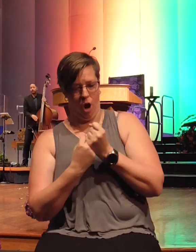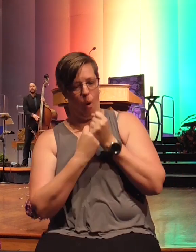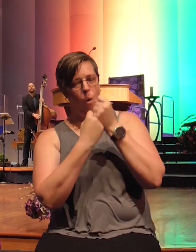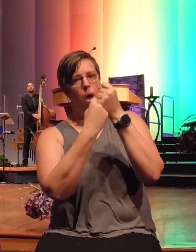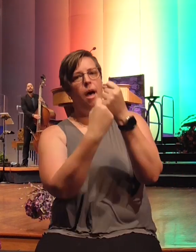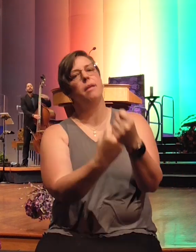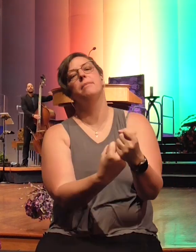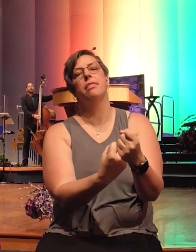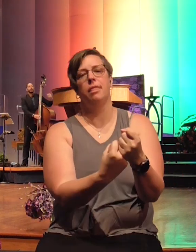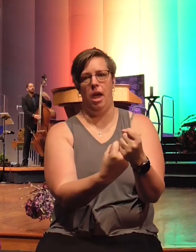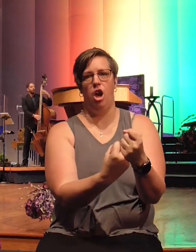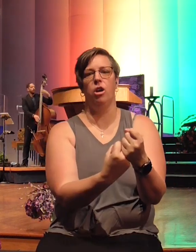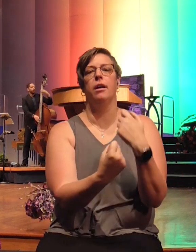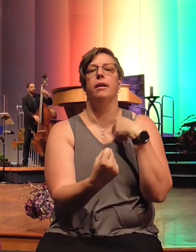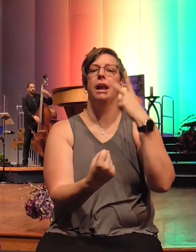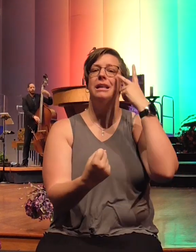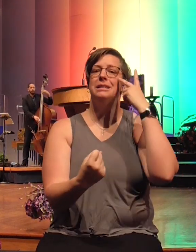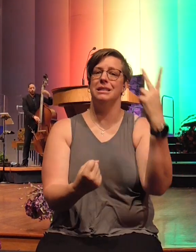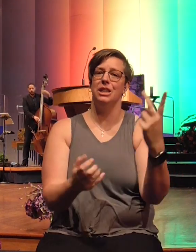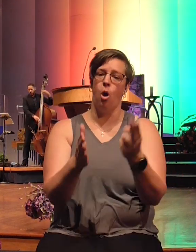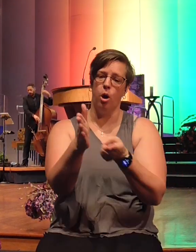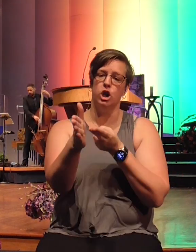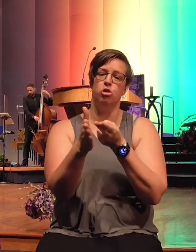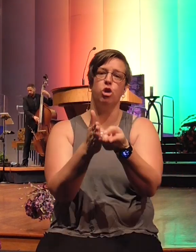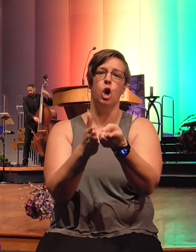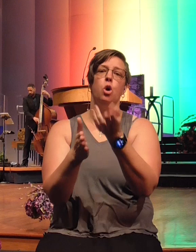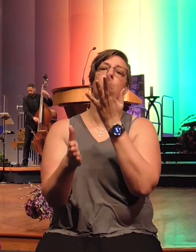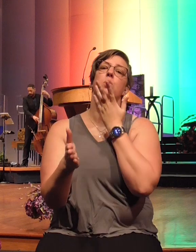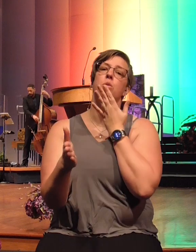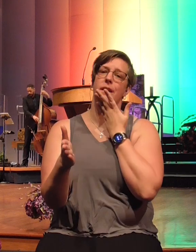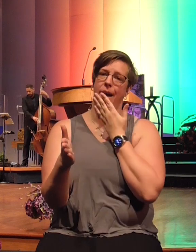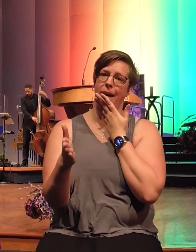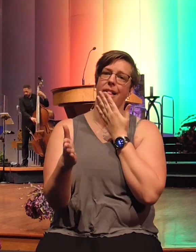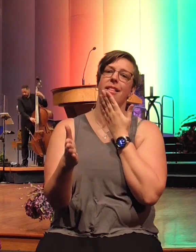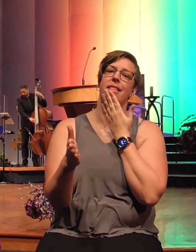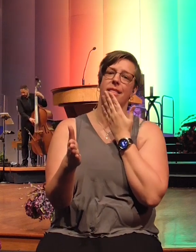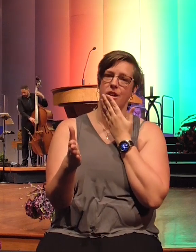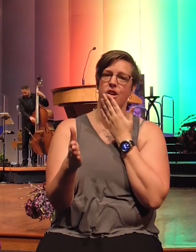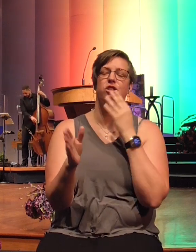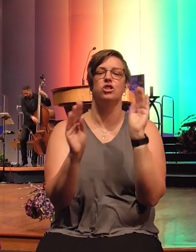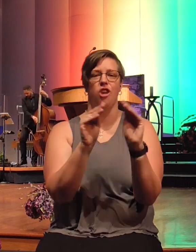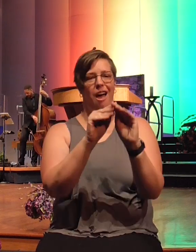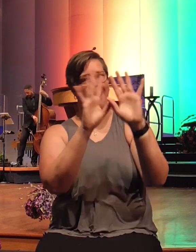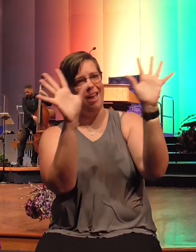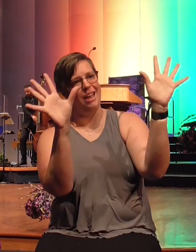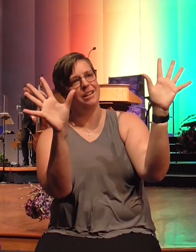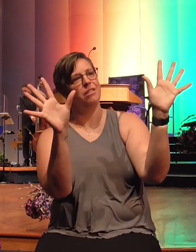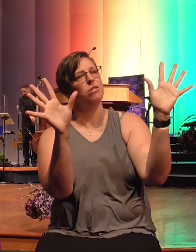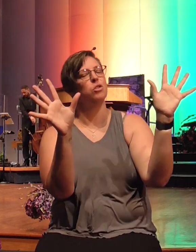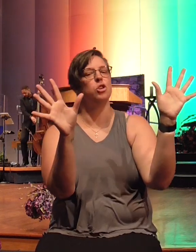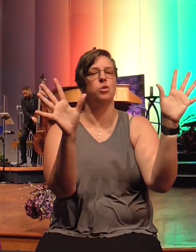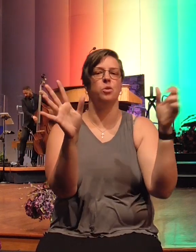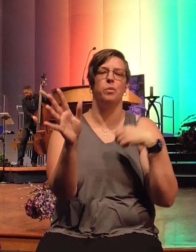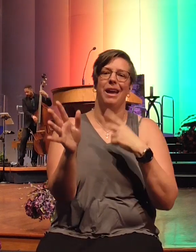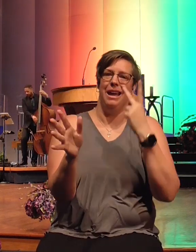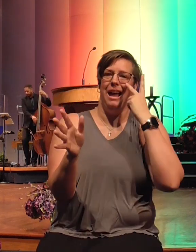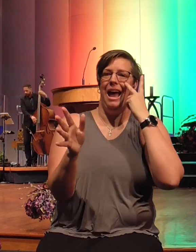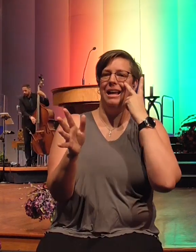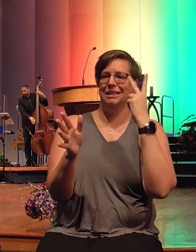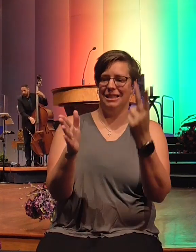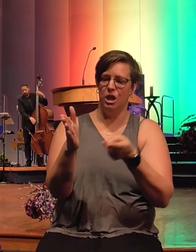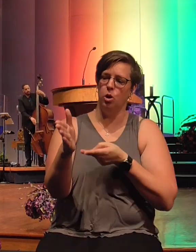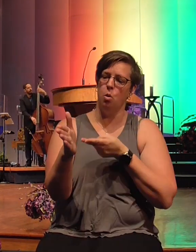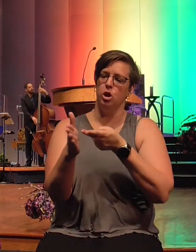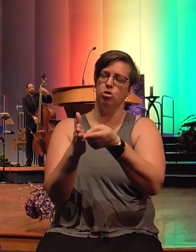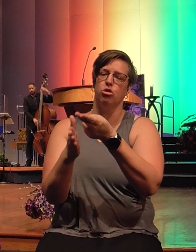You know I'll be there, and I see your true colors shining through.